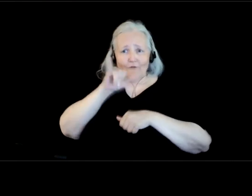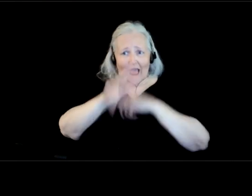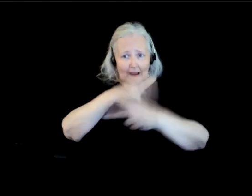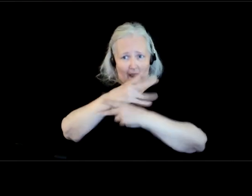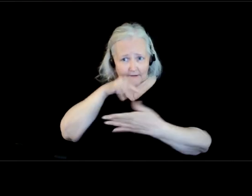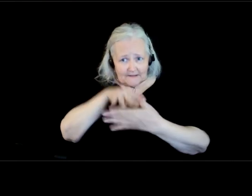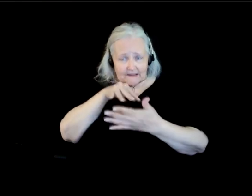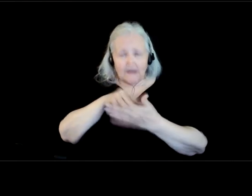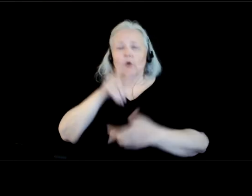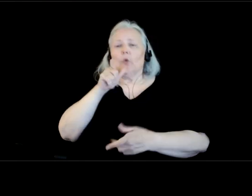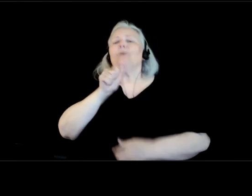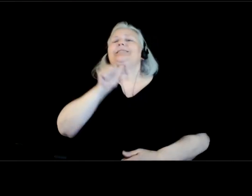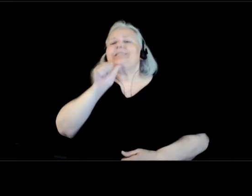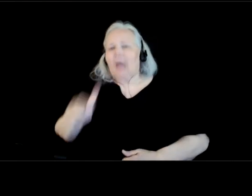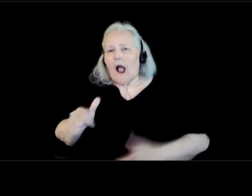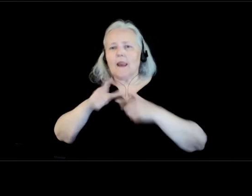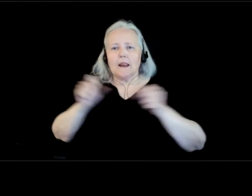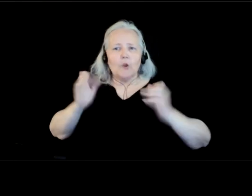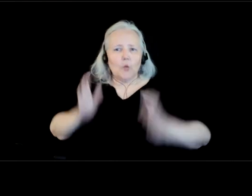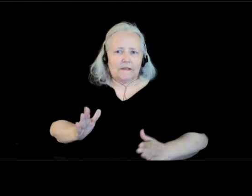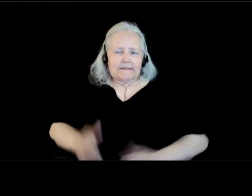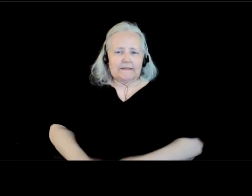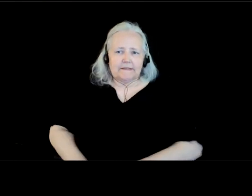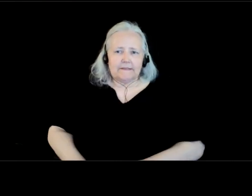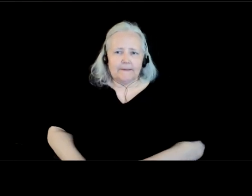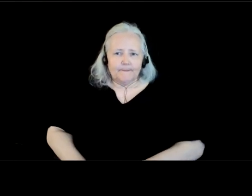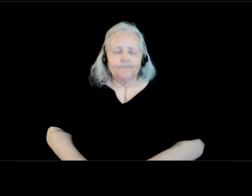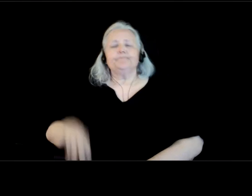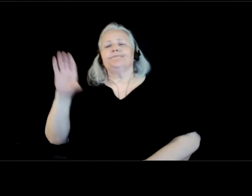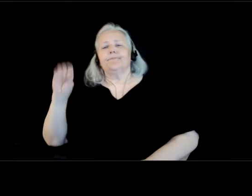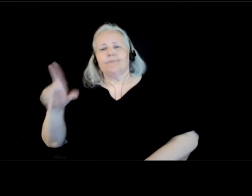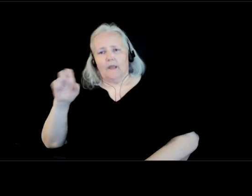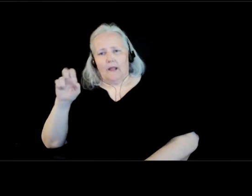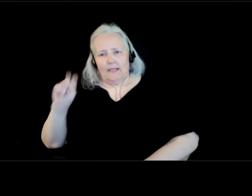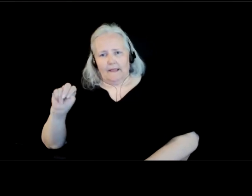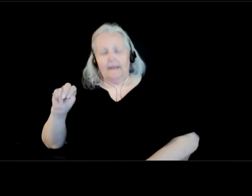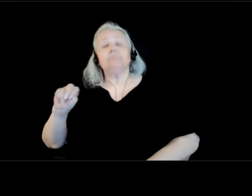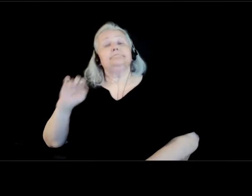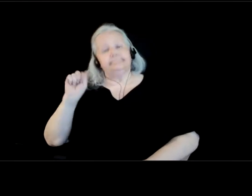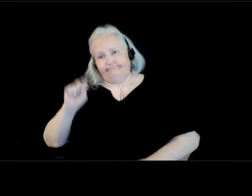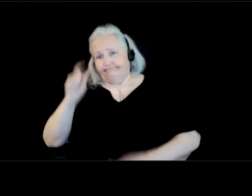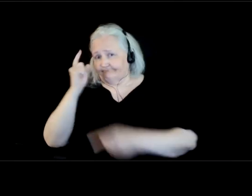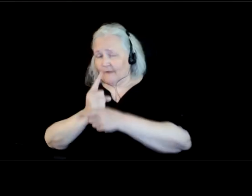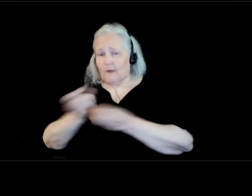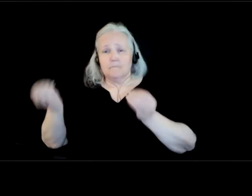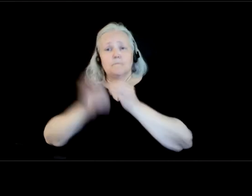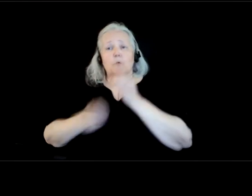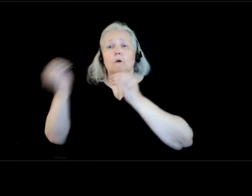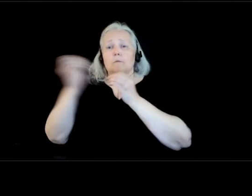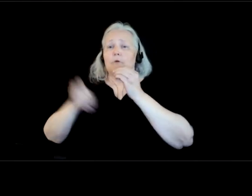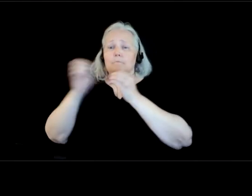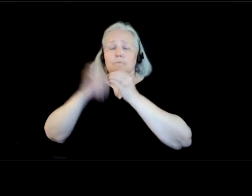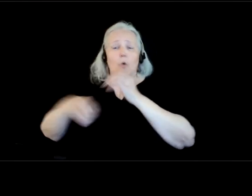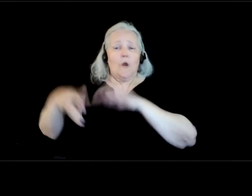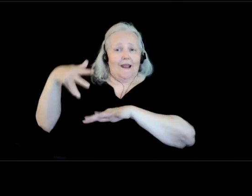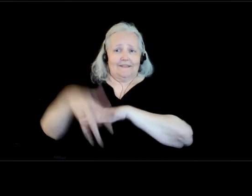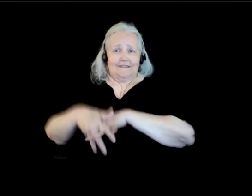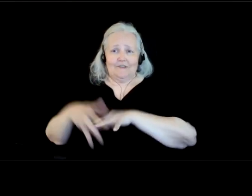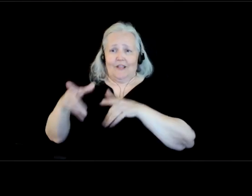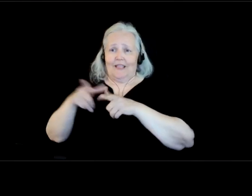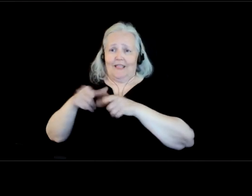Language? Well, I think there's certainly growing numbers of Indigenous linguists at